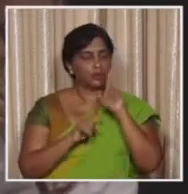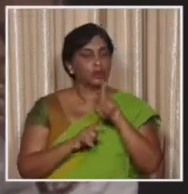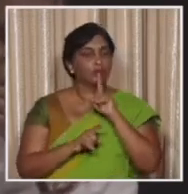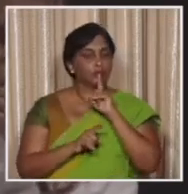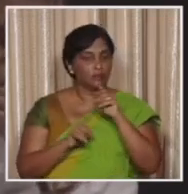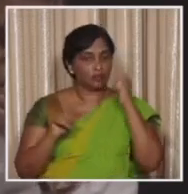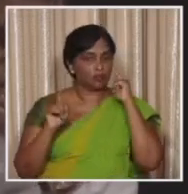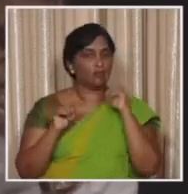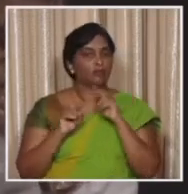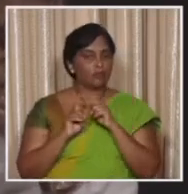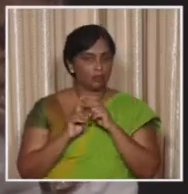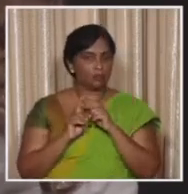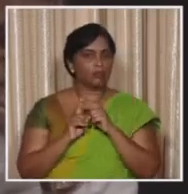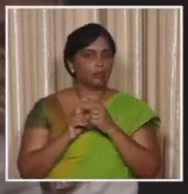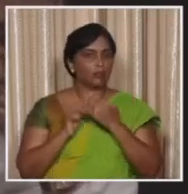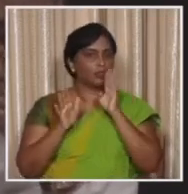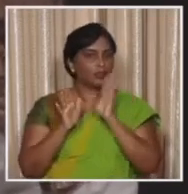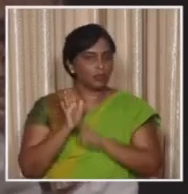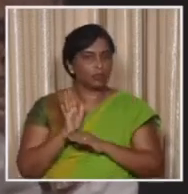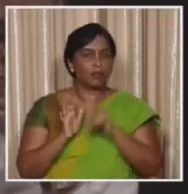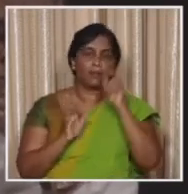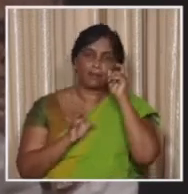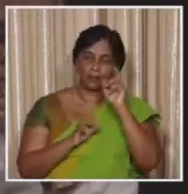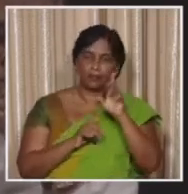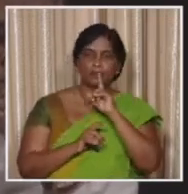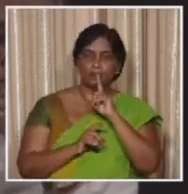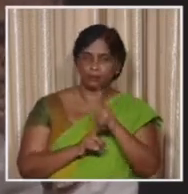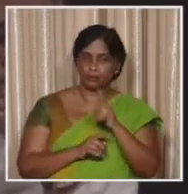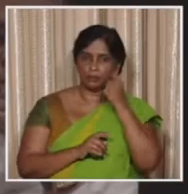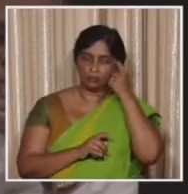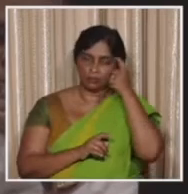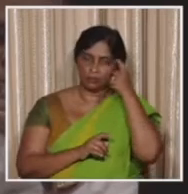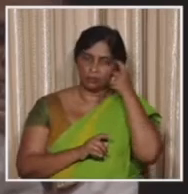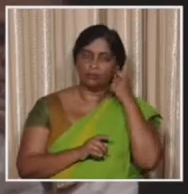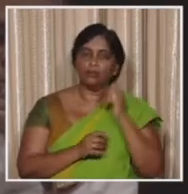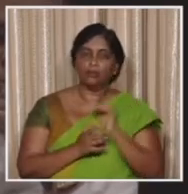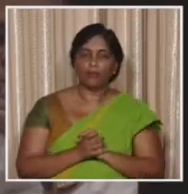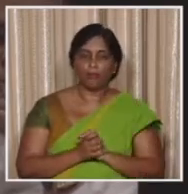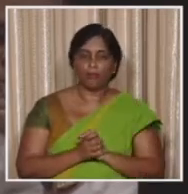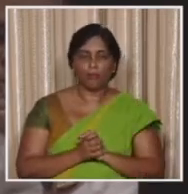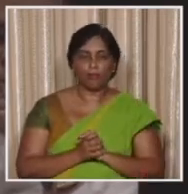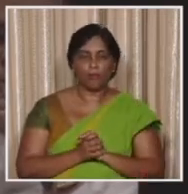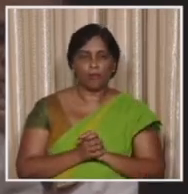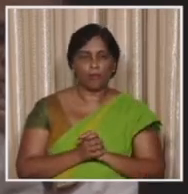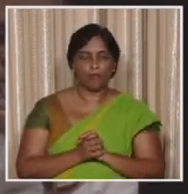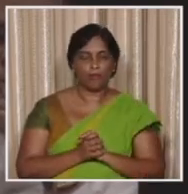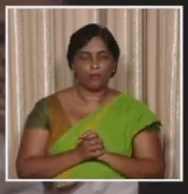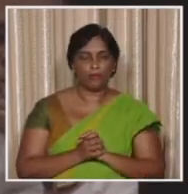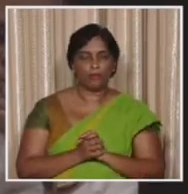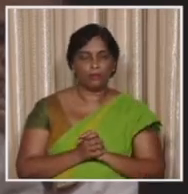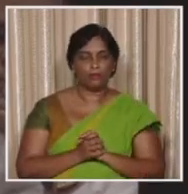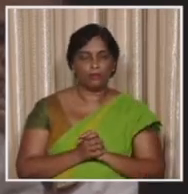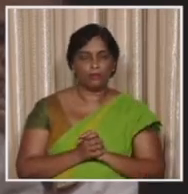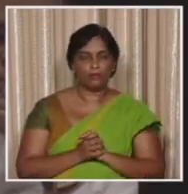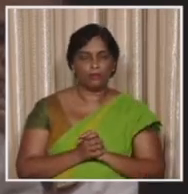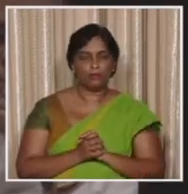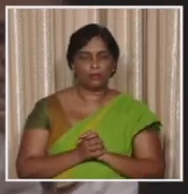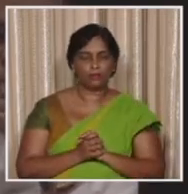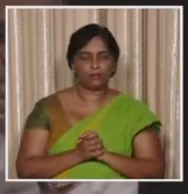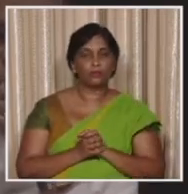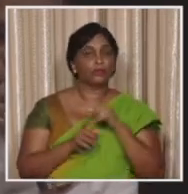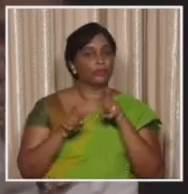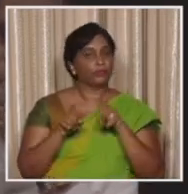it and the market forces to keep running it. But we just wanted some stability for a short period of time. And as I'm saying again and